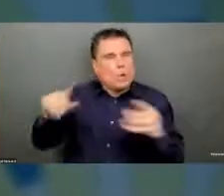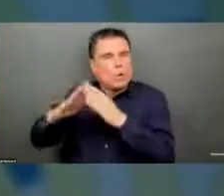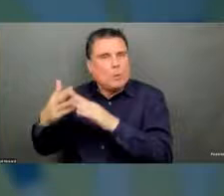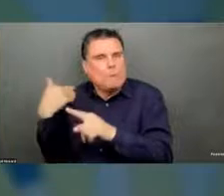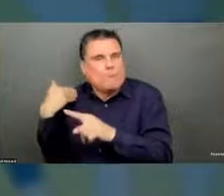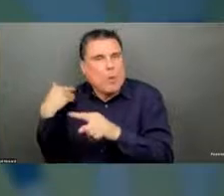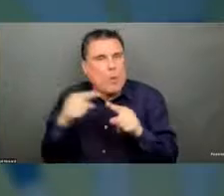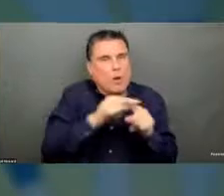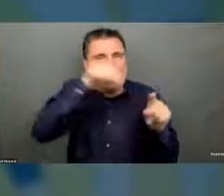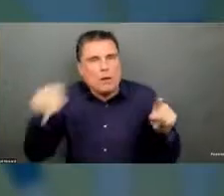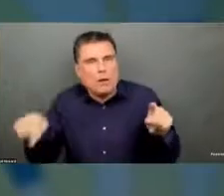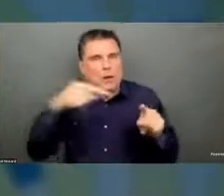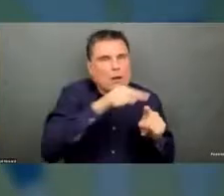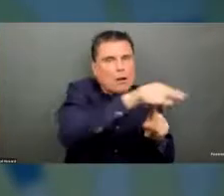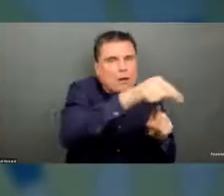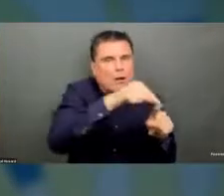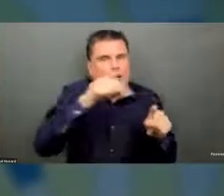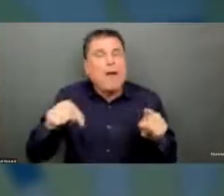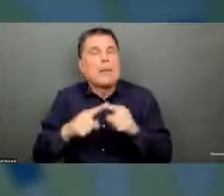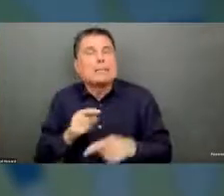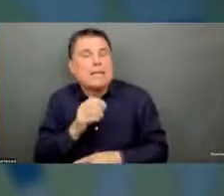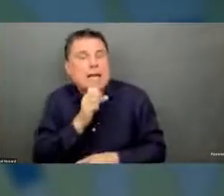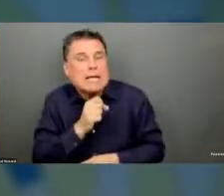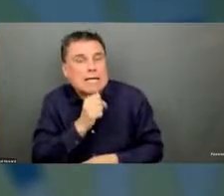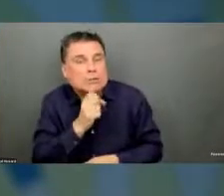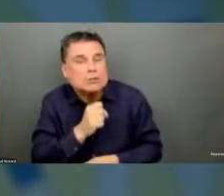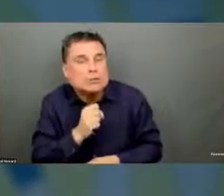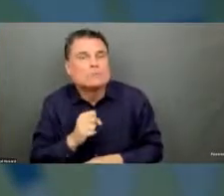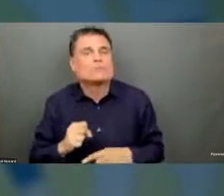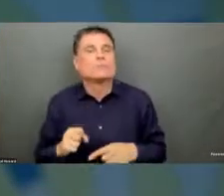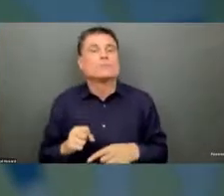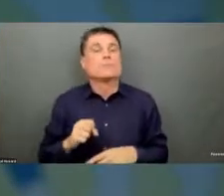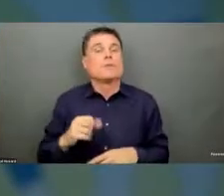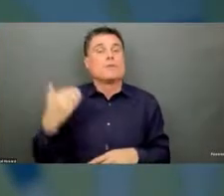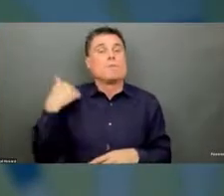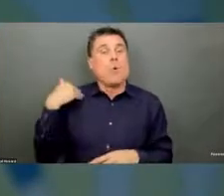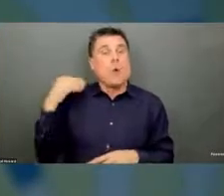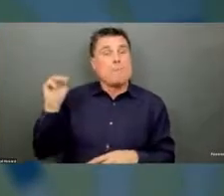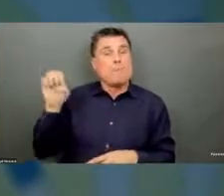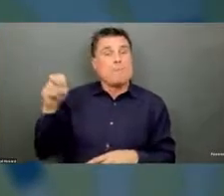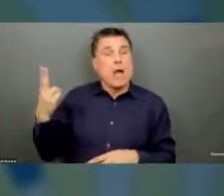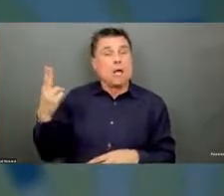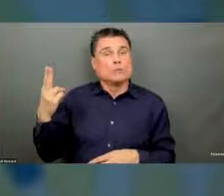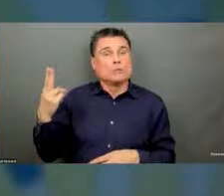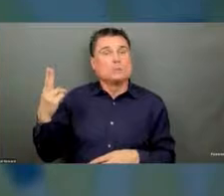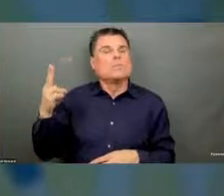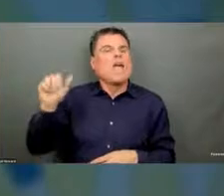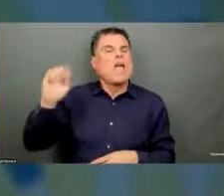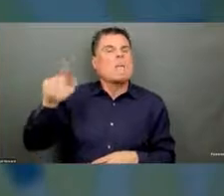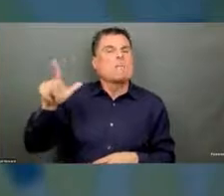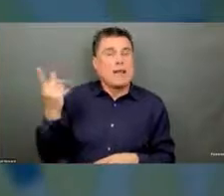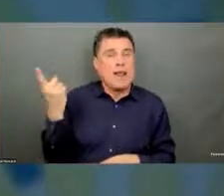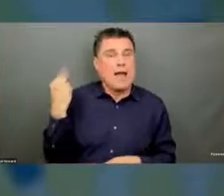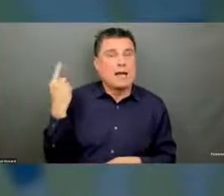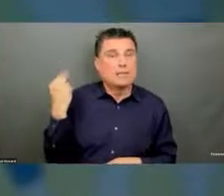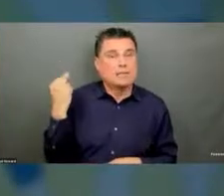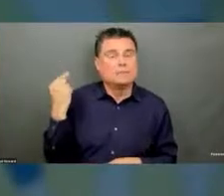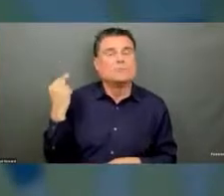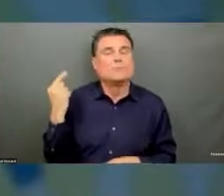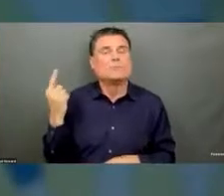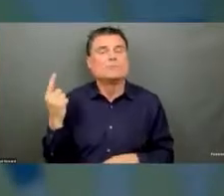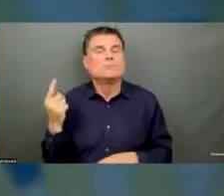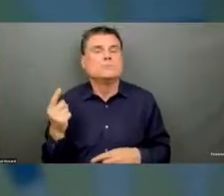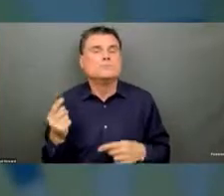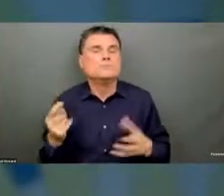April, we were mostly seeing older people being affected. And that is because we were monitoring in people